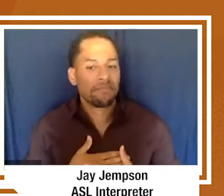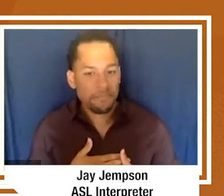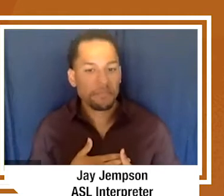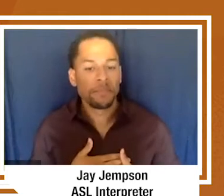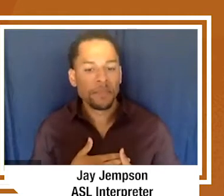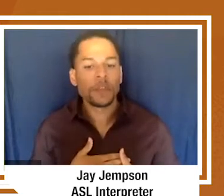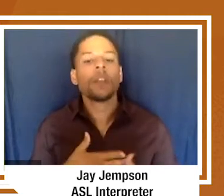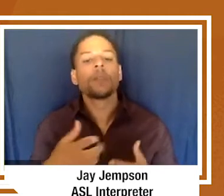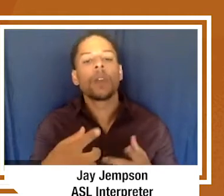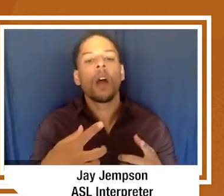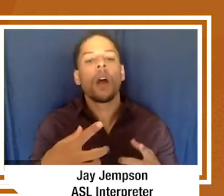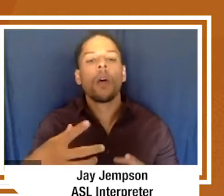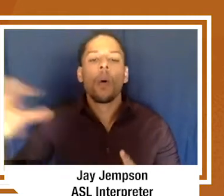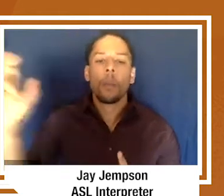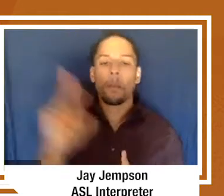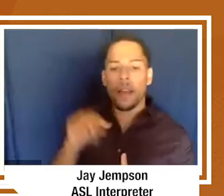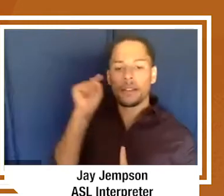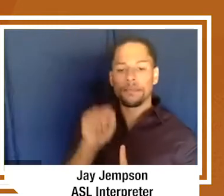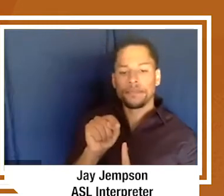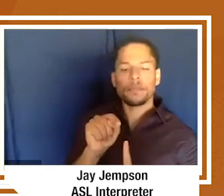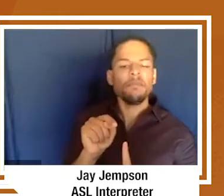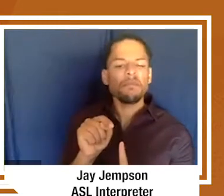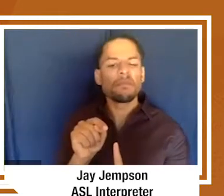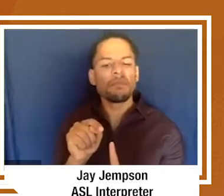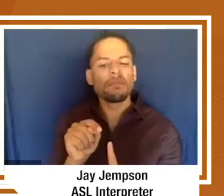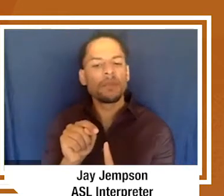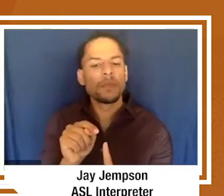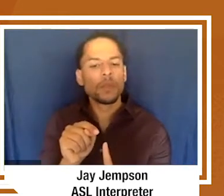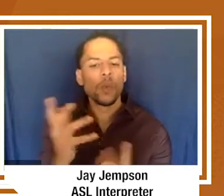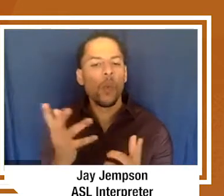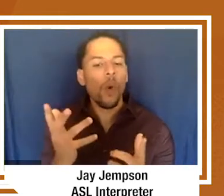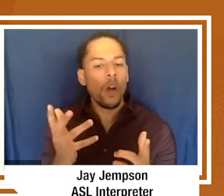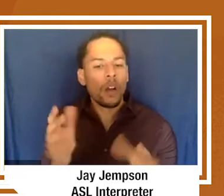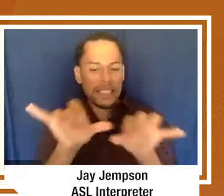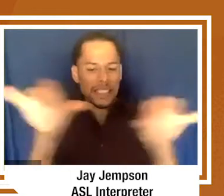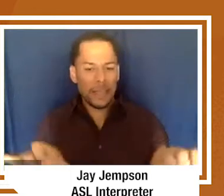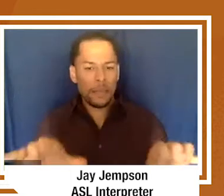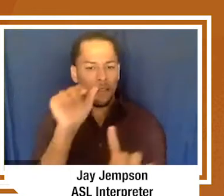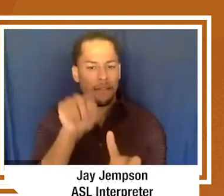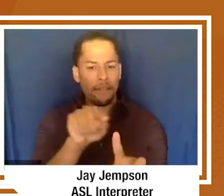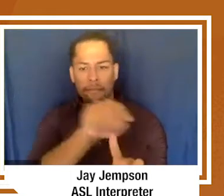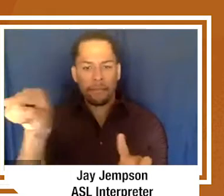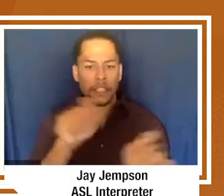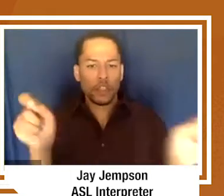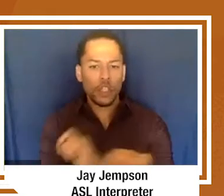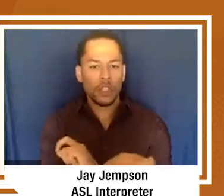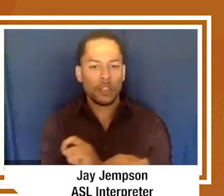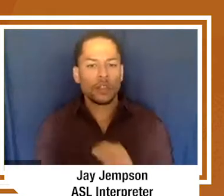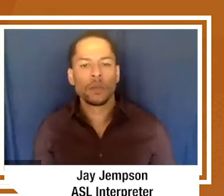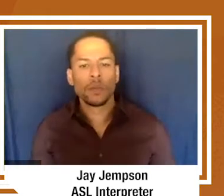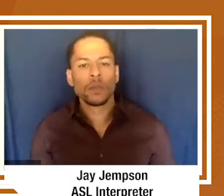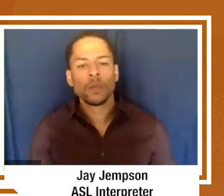better. Now, kind of piggybacking or, you know, continuing on in that idea of systemic change we were talking